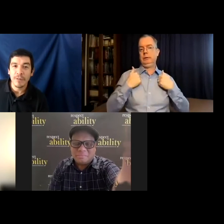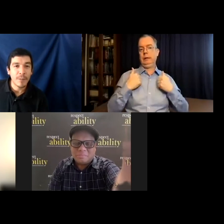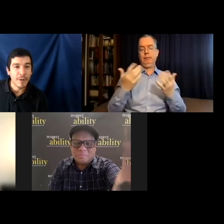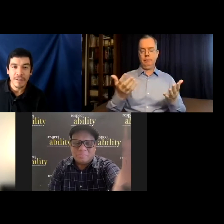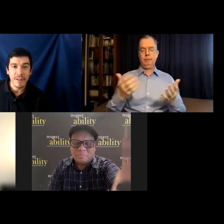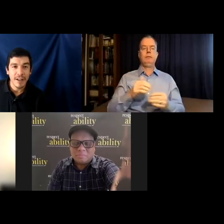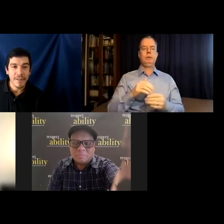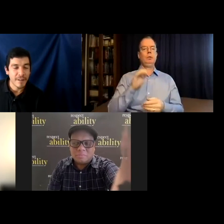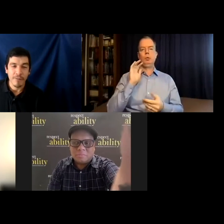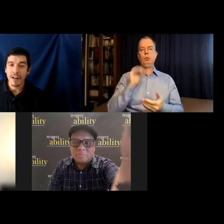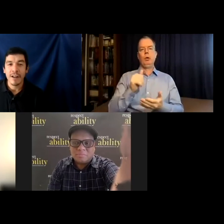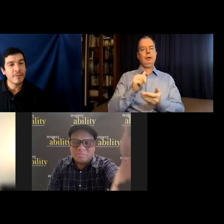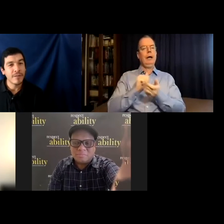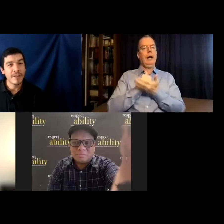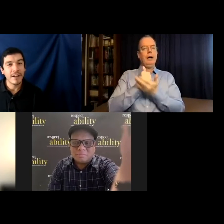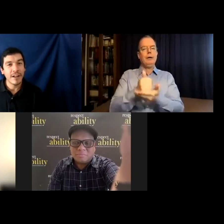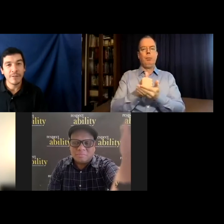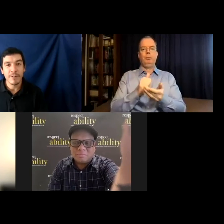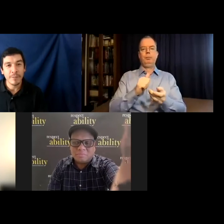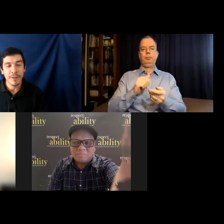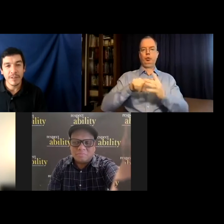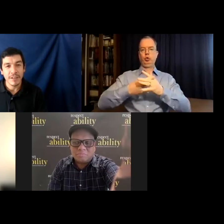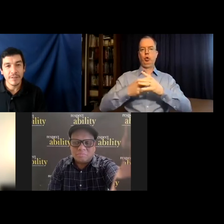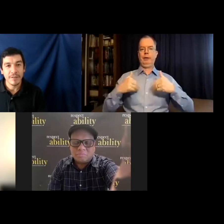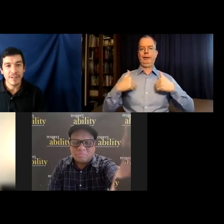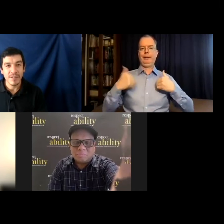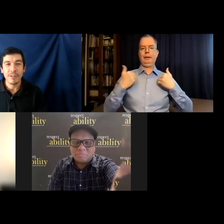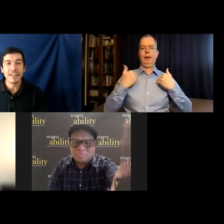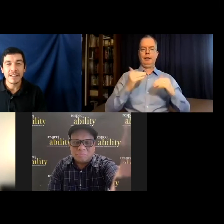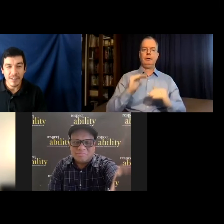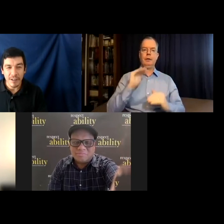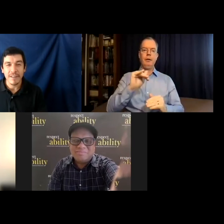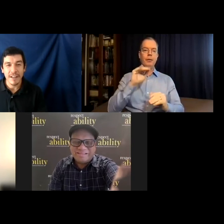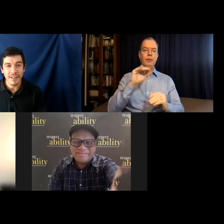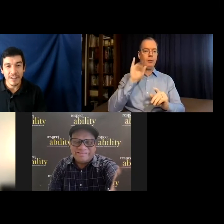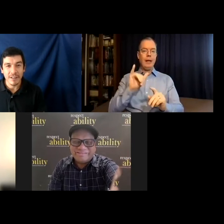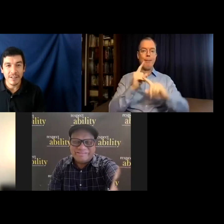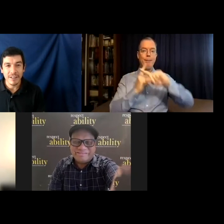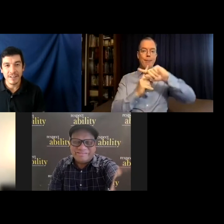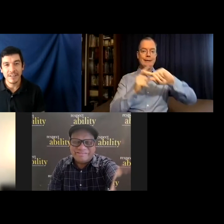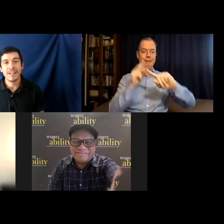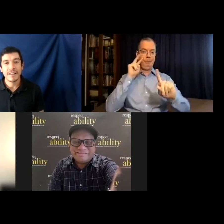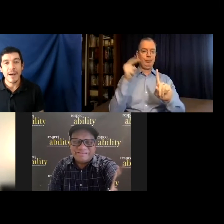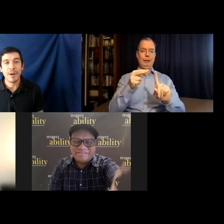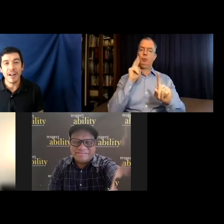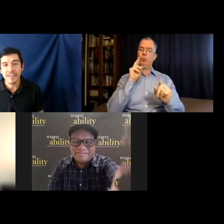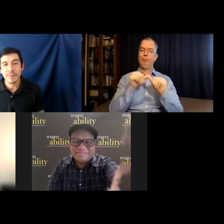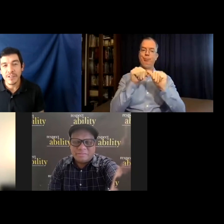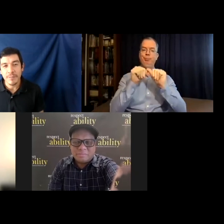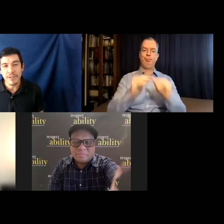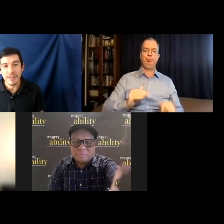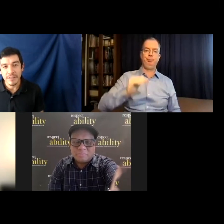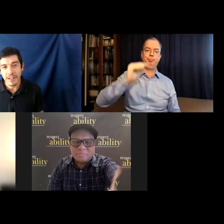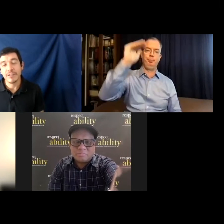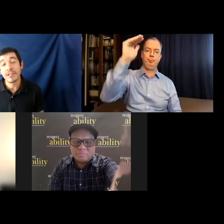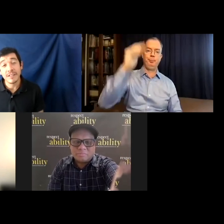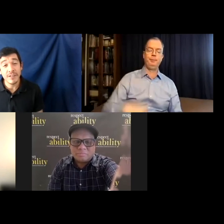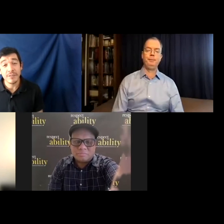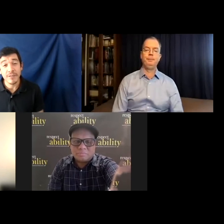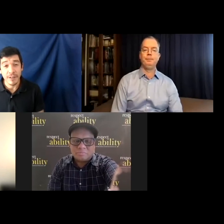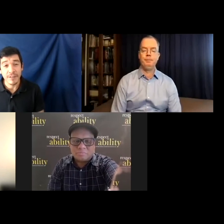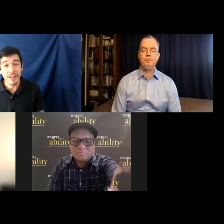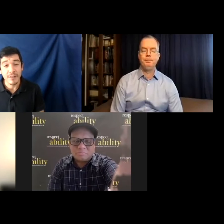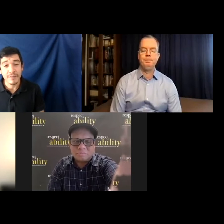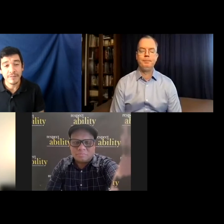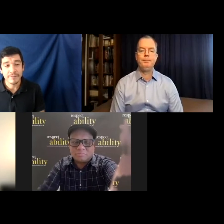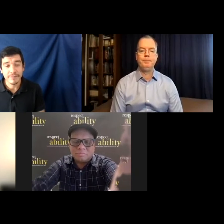Disabled people are part of life. They're everywhere people live. So we can start that young, that positive perception, and it'll